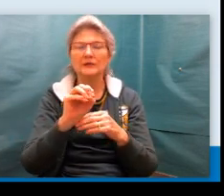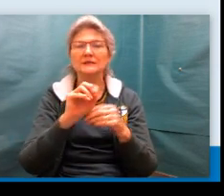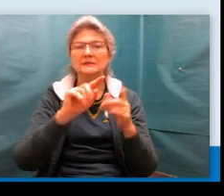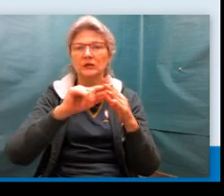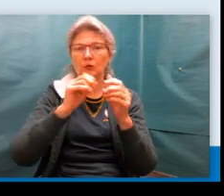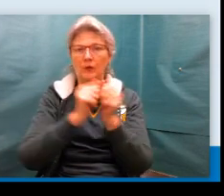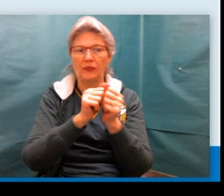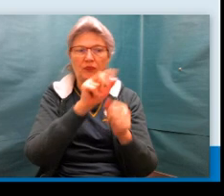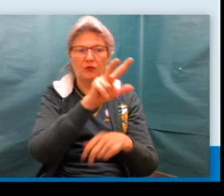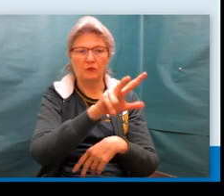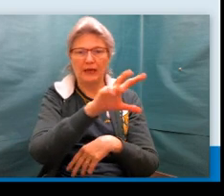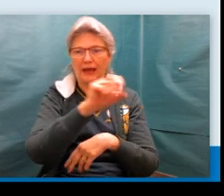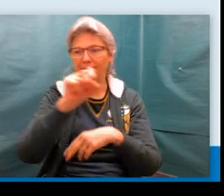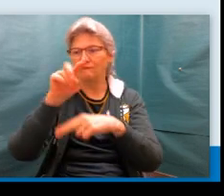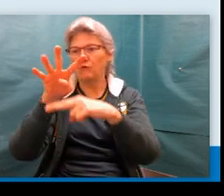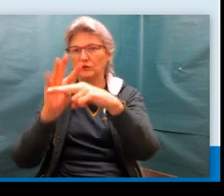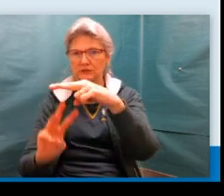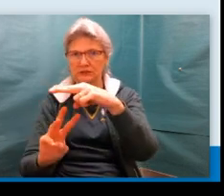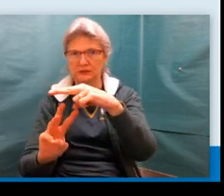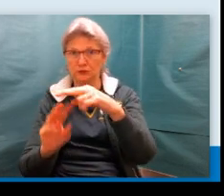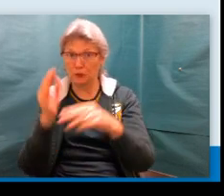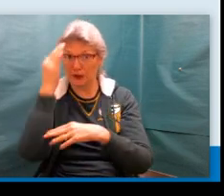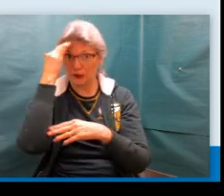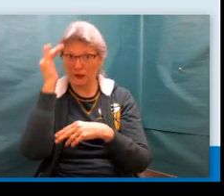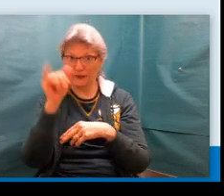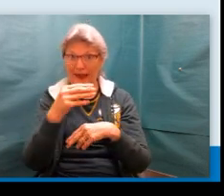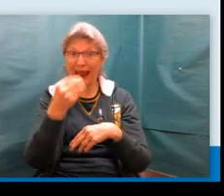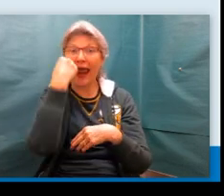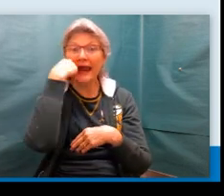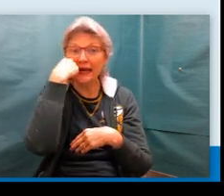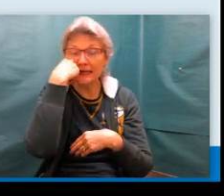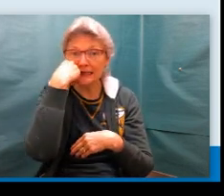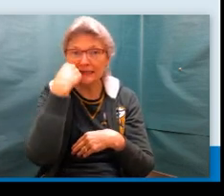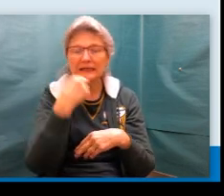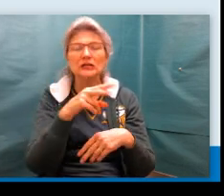3 and 4/6. So we know that they ate